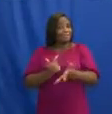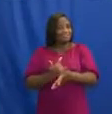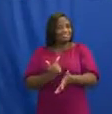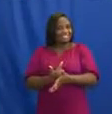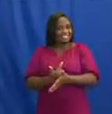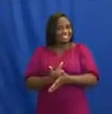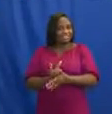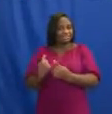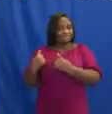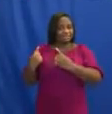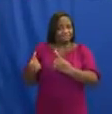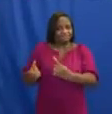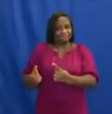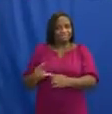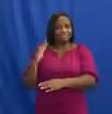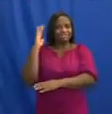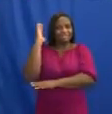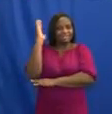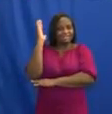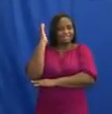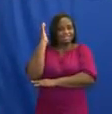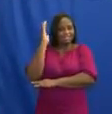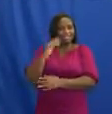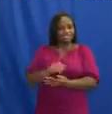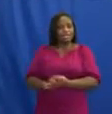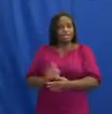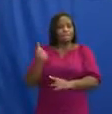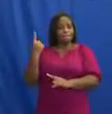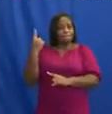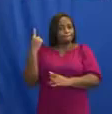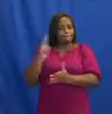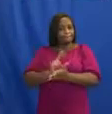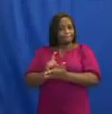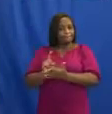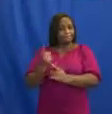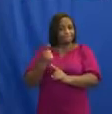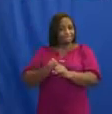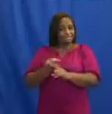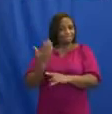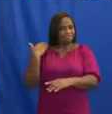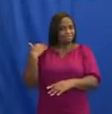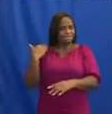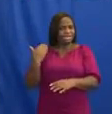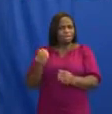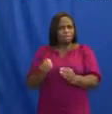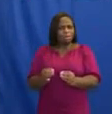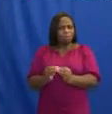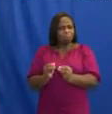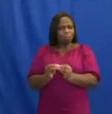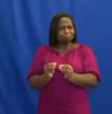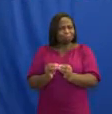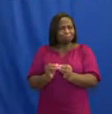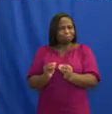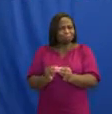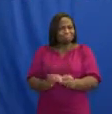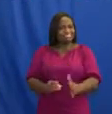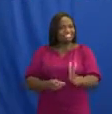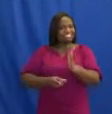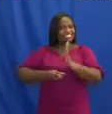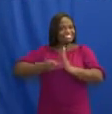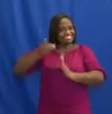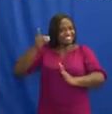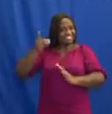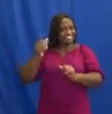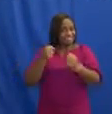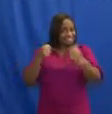Fellow Ghanaians, since I last spoke to you a month ago, a significant development in our fight